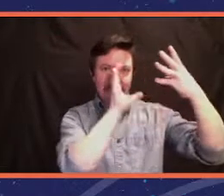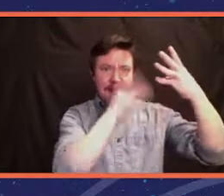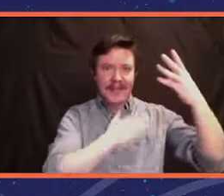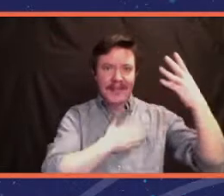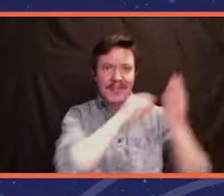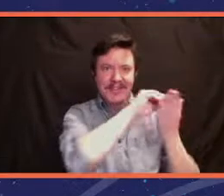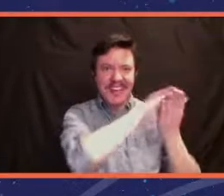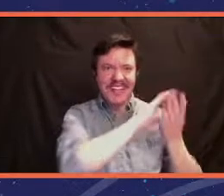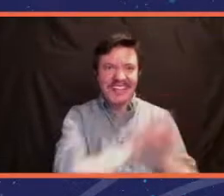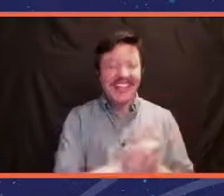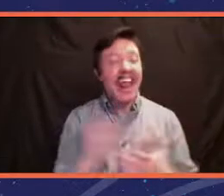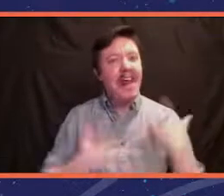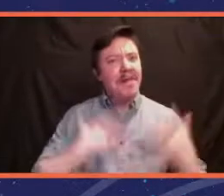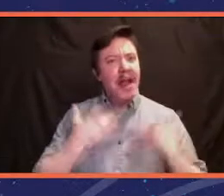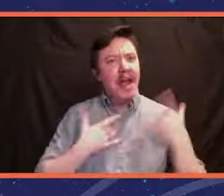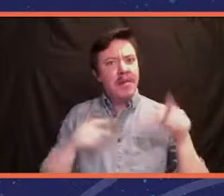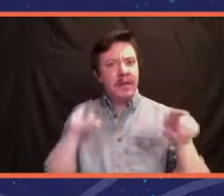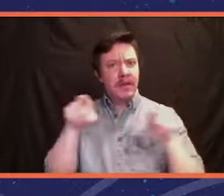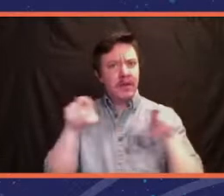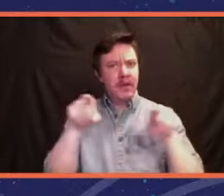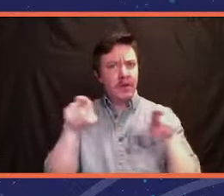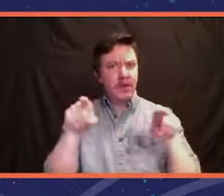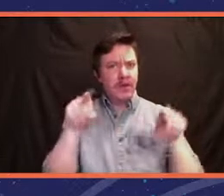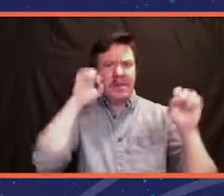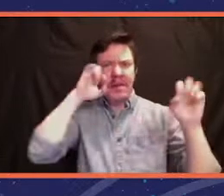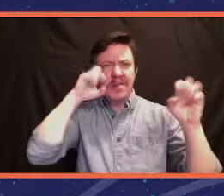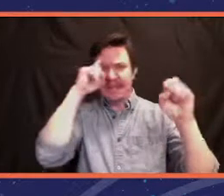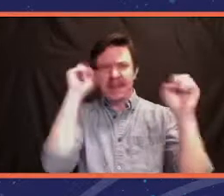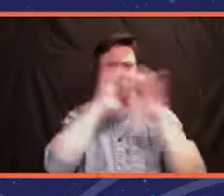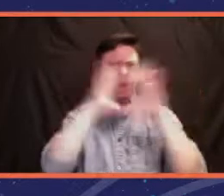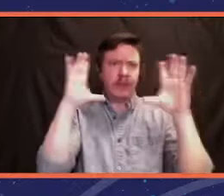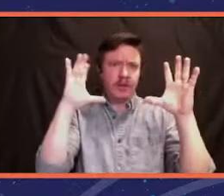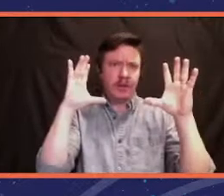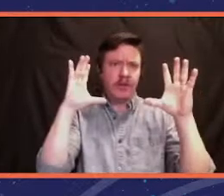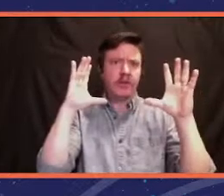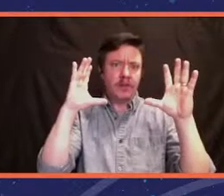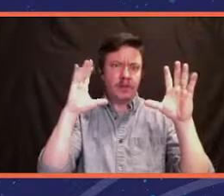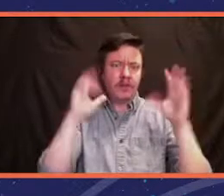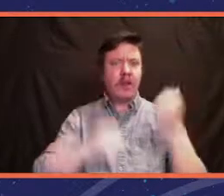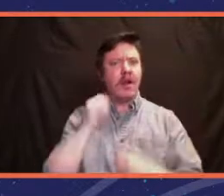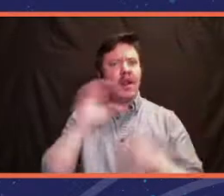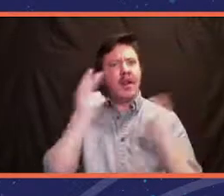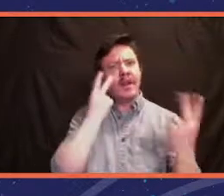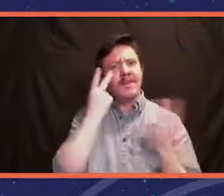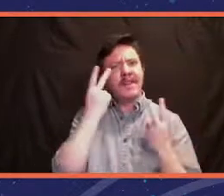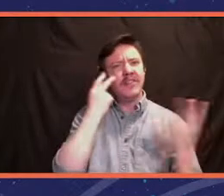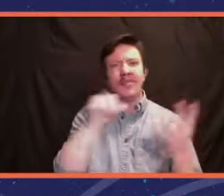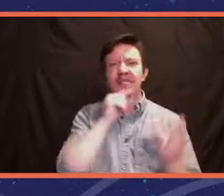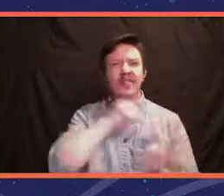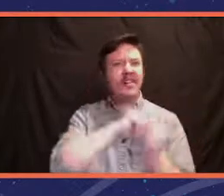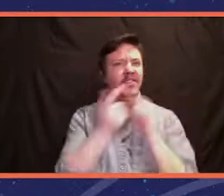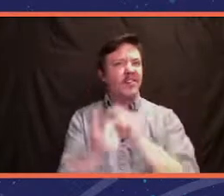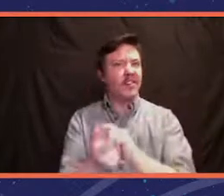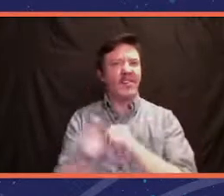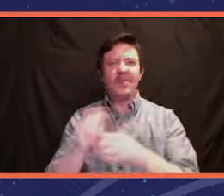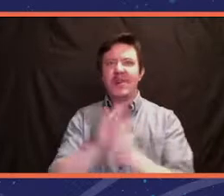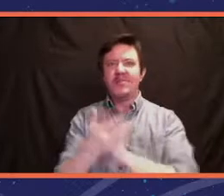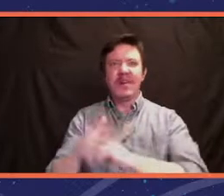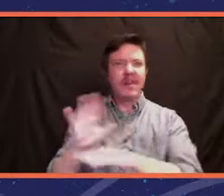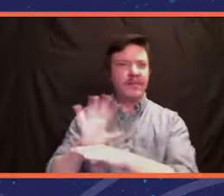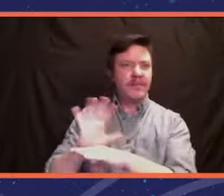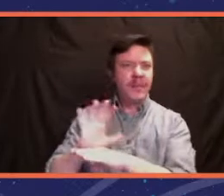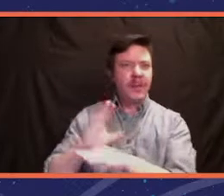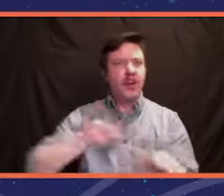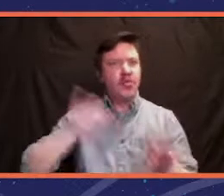talk to y'all because you're amazing, amazing visionaries. A lot of the visual work doesn't translate well on video or streaming as well, but